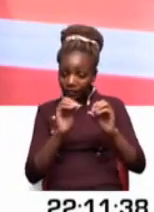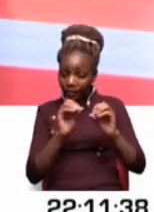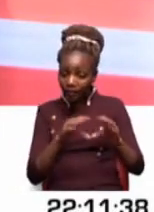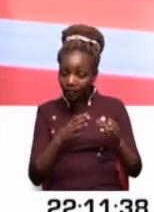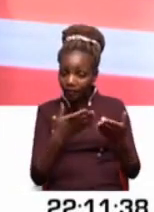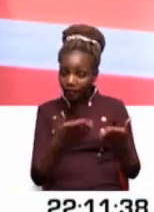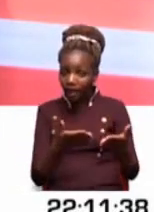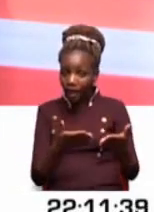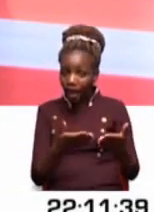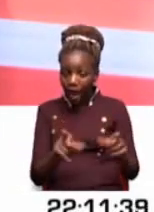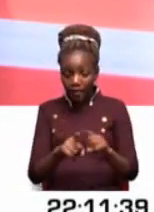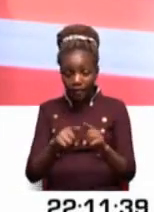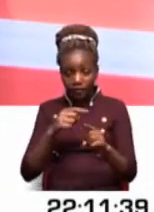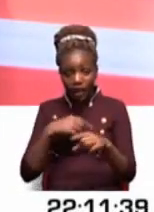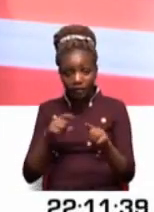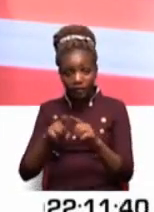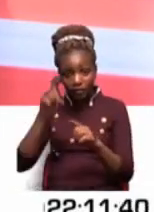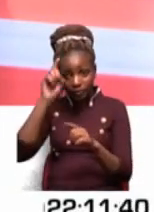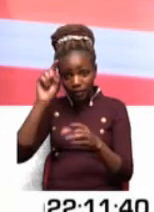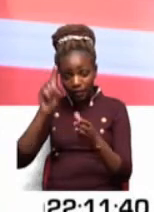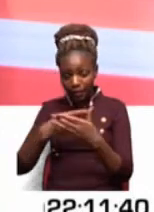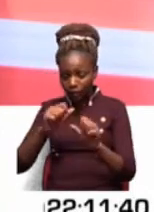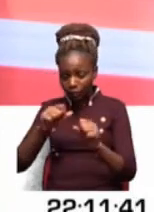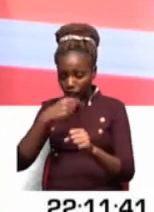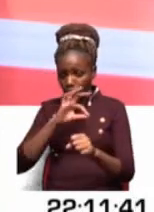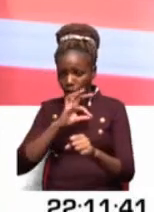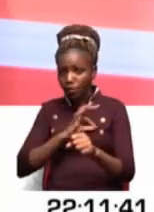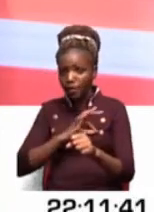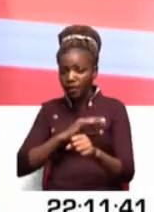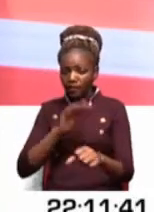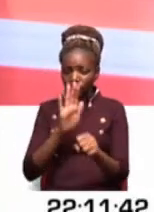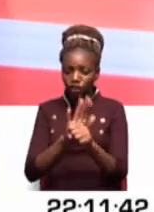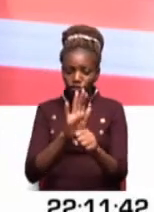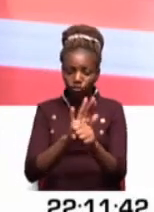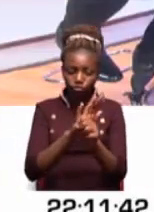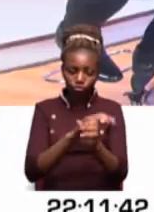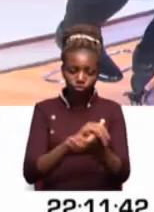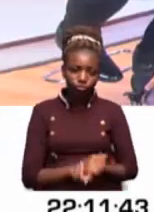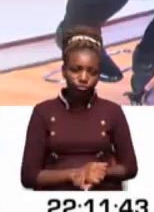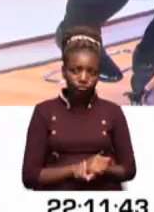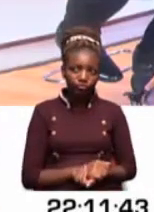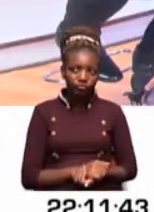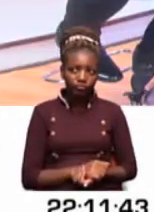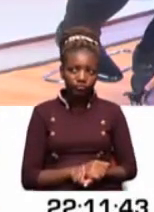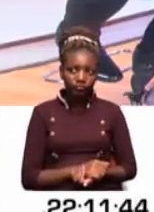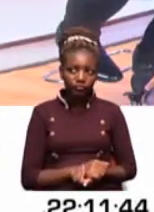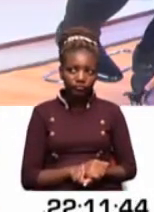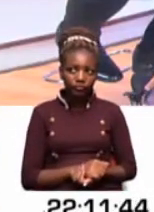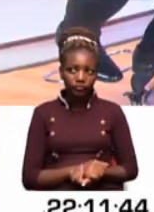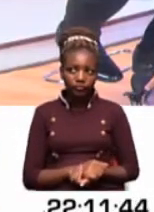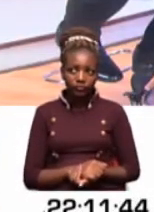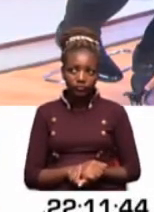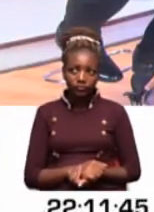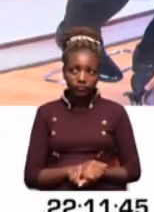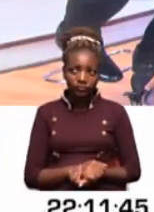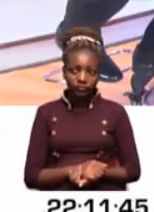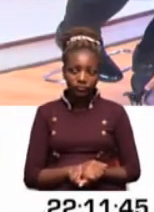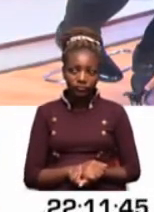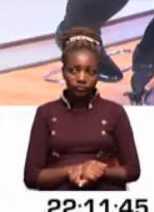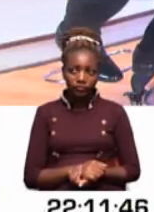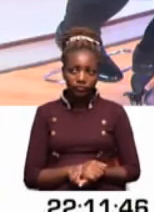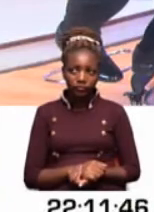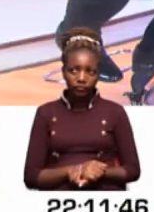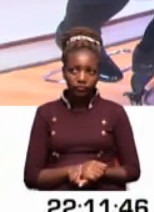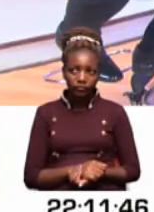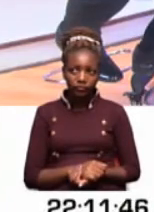that wisdom, mm-hmm. we should be able to benefit from the Thank you, and at that point, we'll have to end this discussion. It's never enough to have